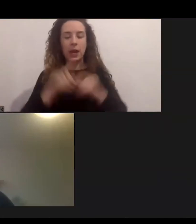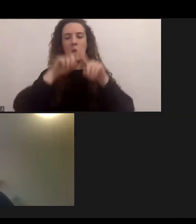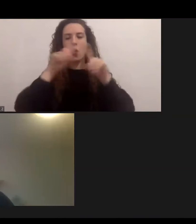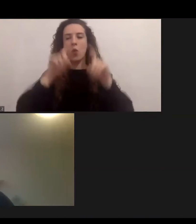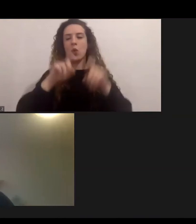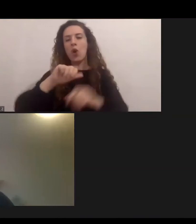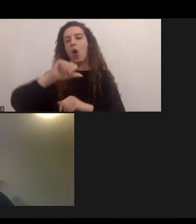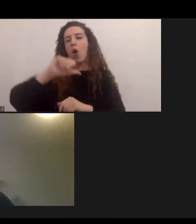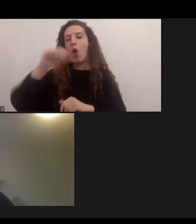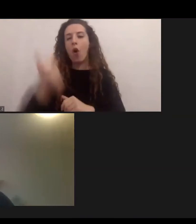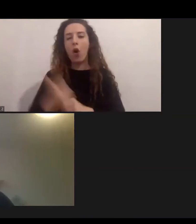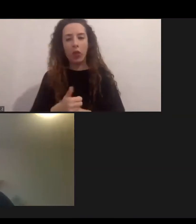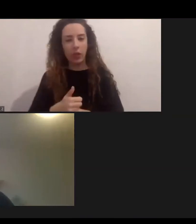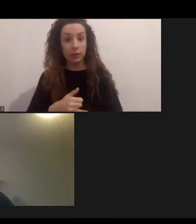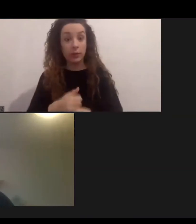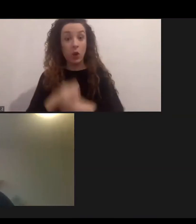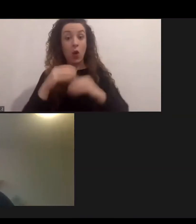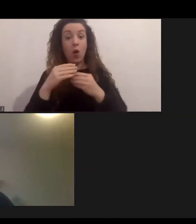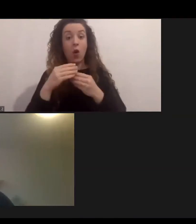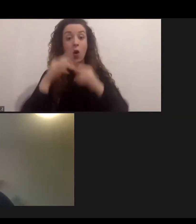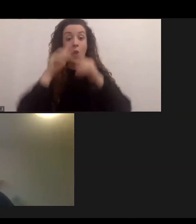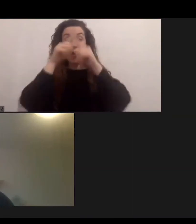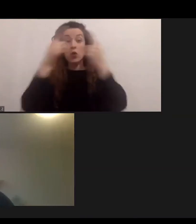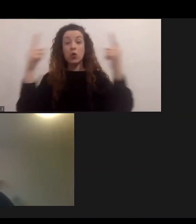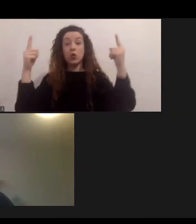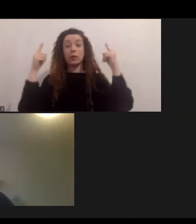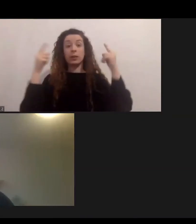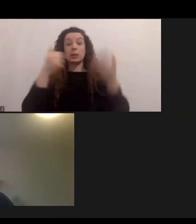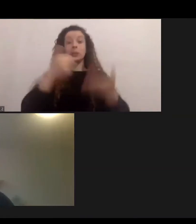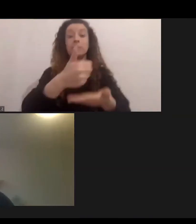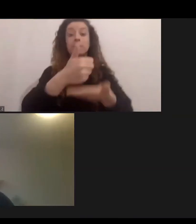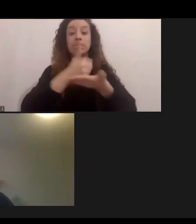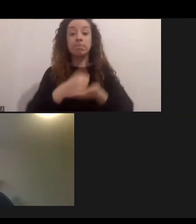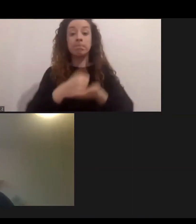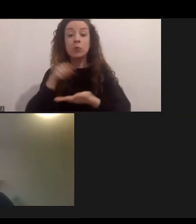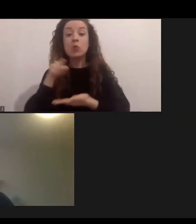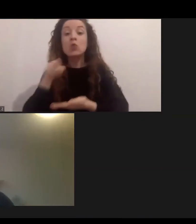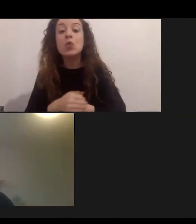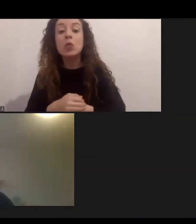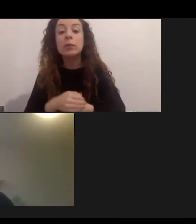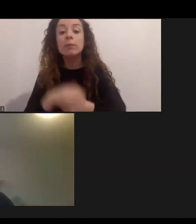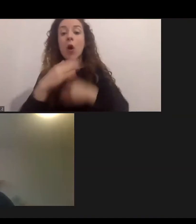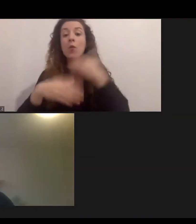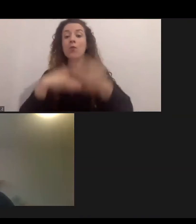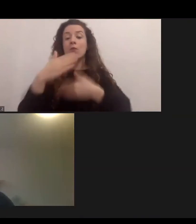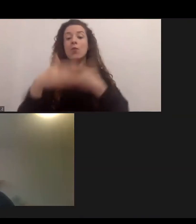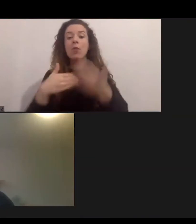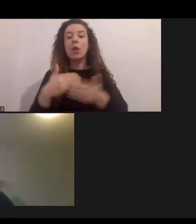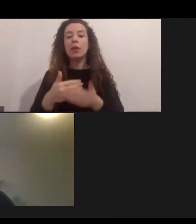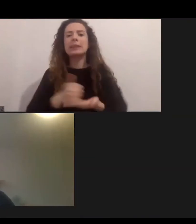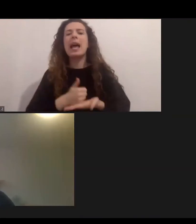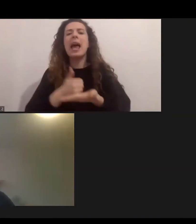Any other assistive technology? I also sometimes use